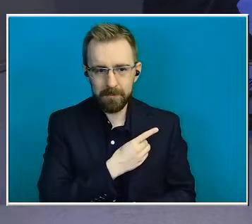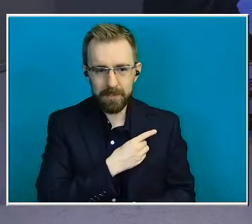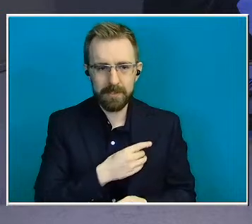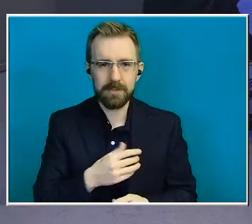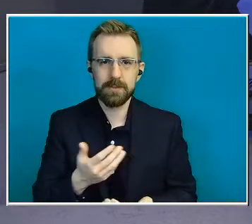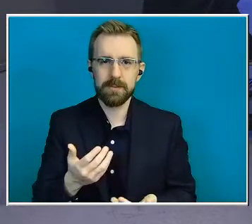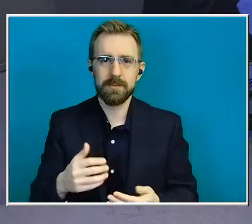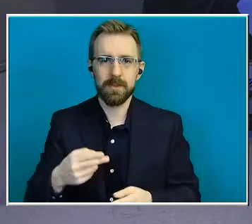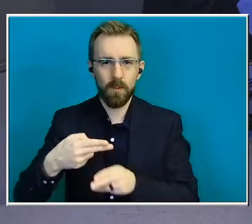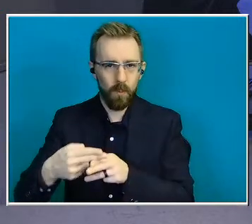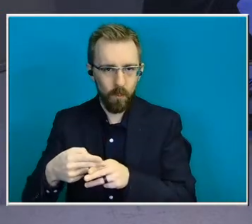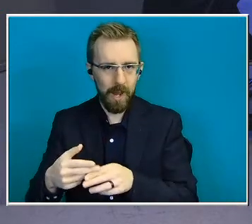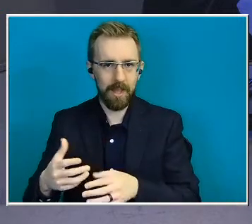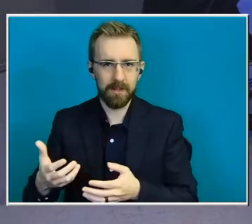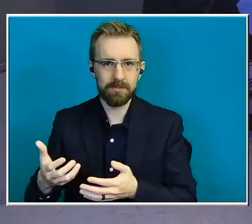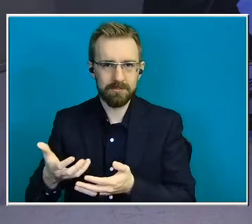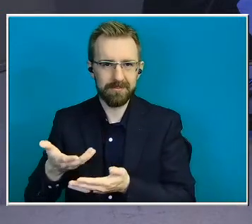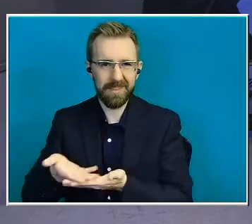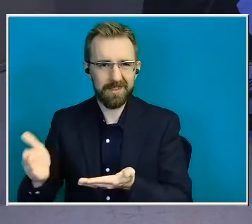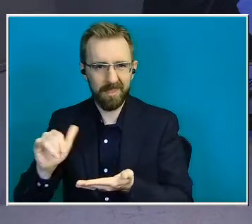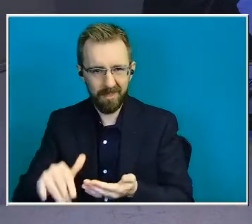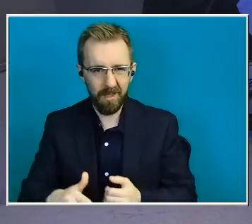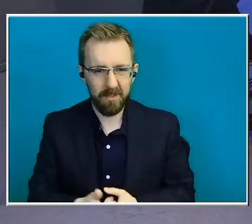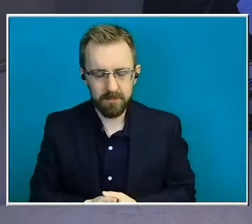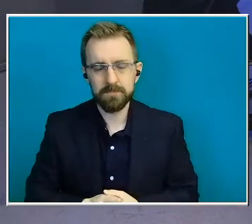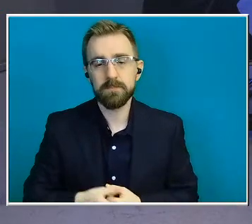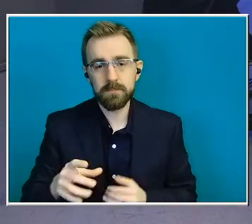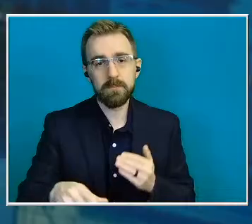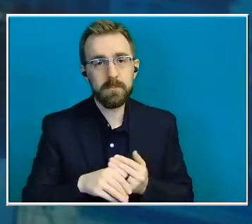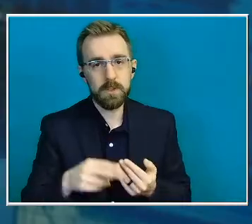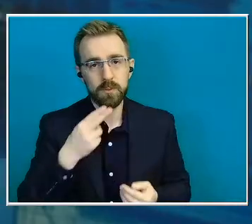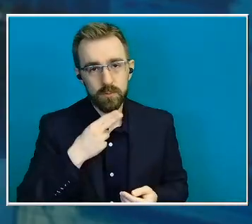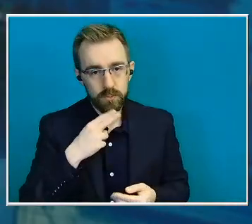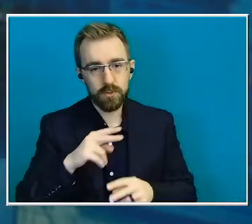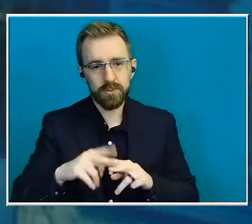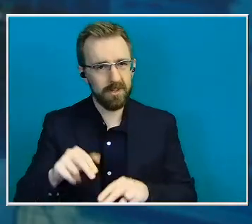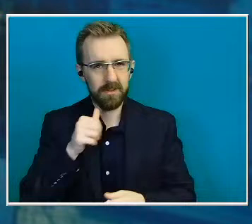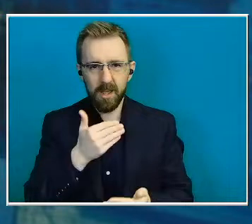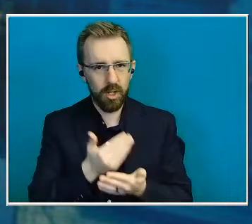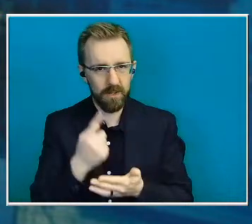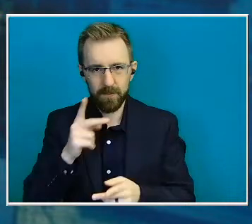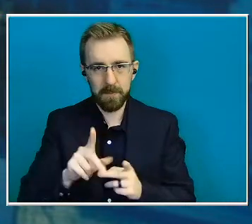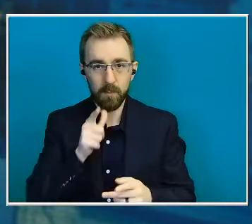Yeah, so the added sugars and the added salt are not good for people who are trying to